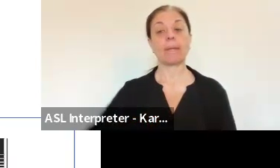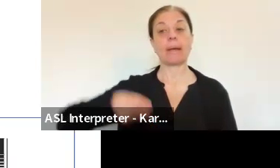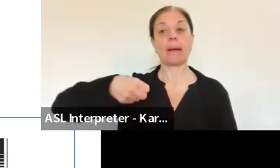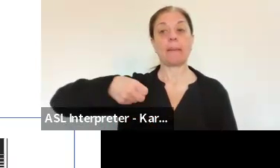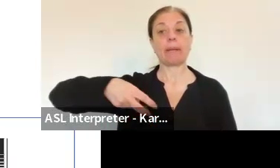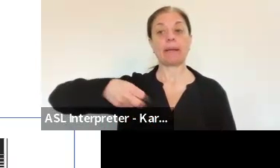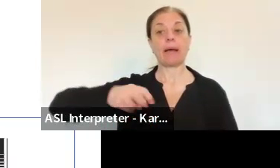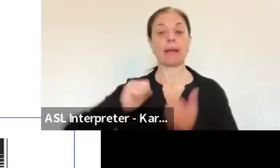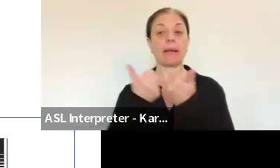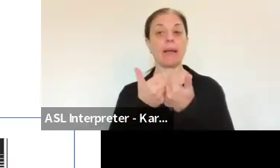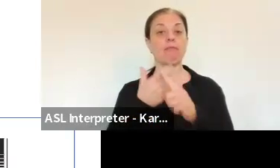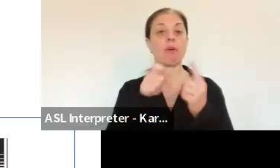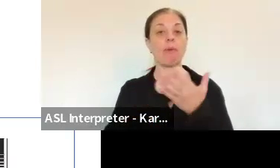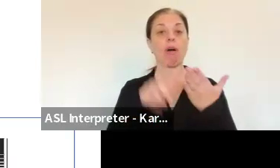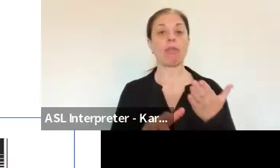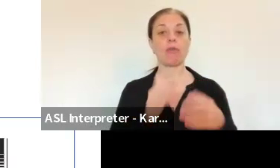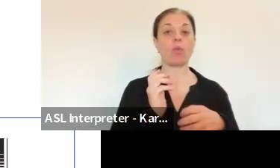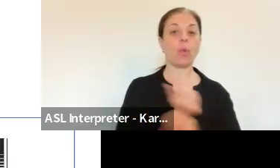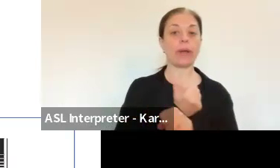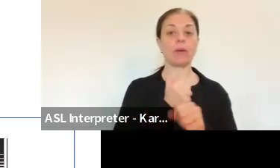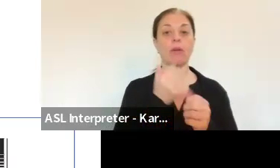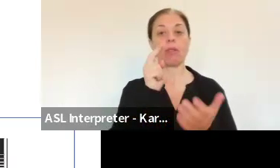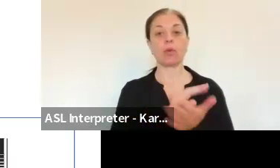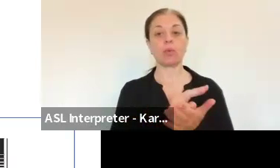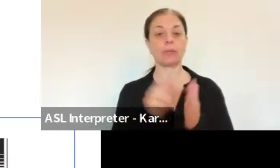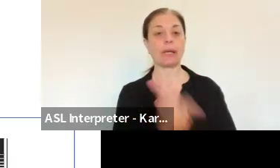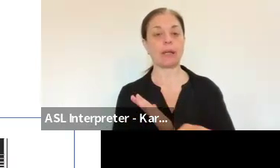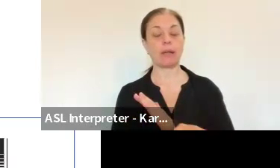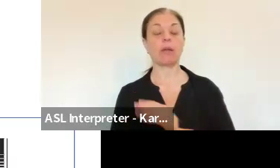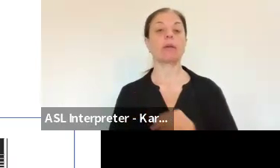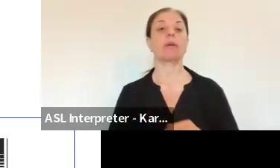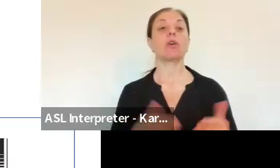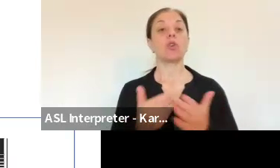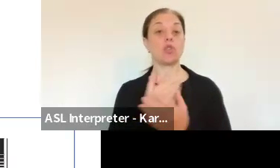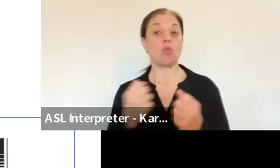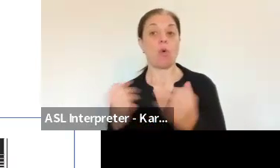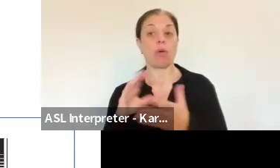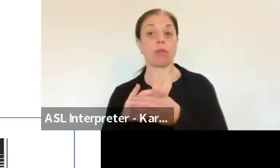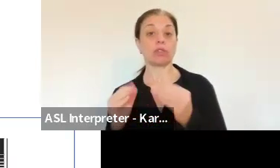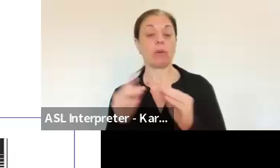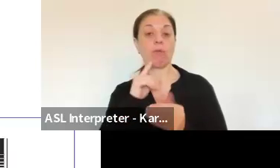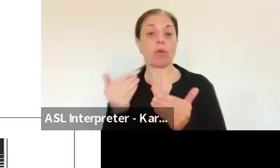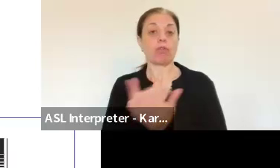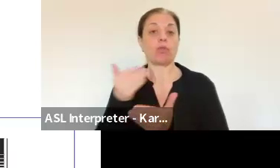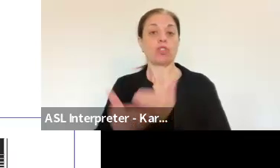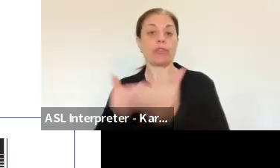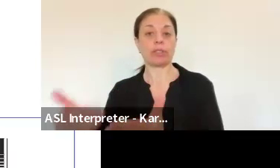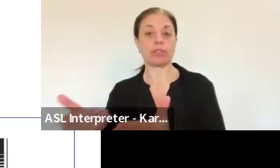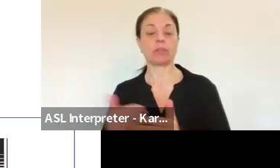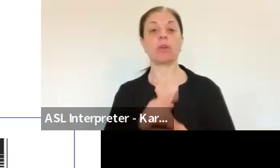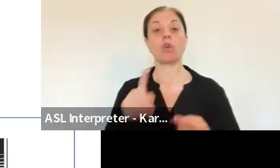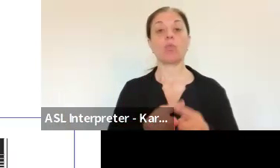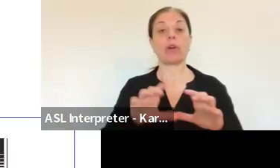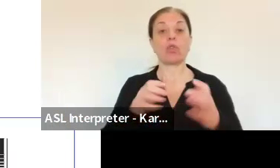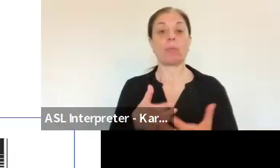Midnight Game. From the author of Win, Lose, Kill, we have a new classic horror story for a new generation. When a group